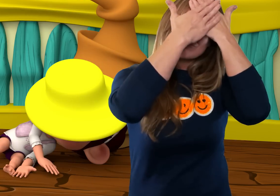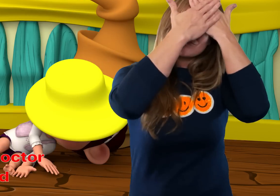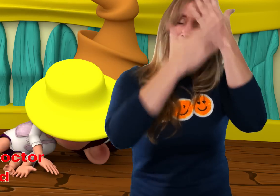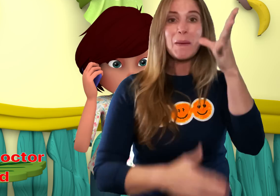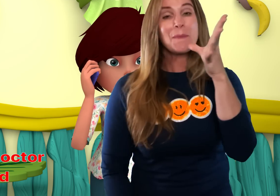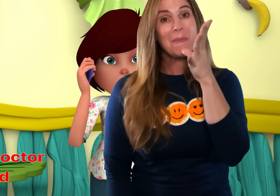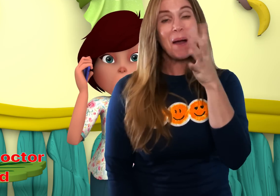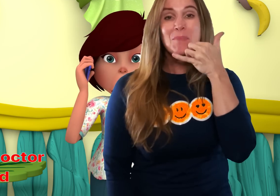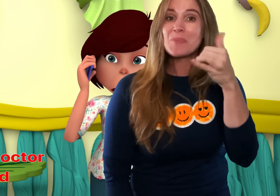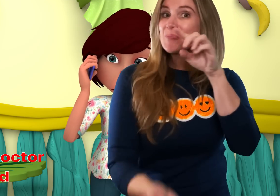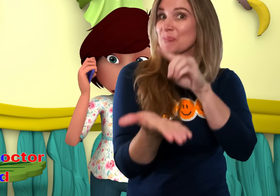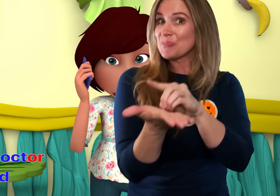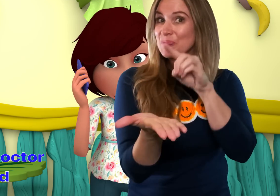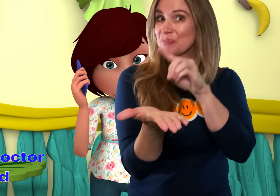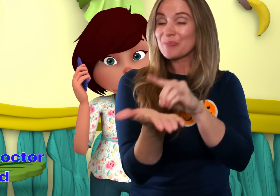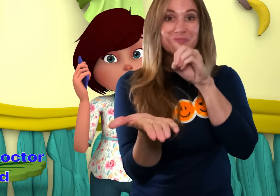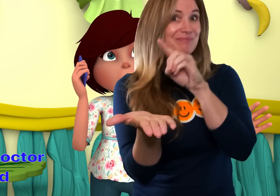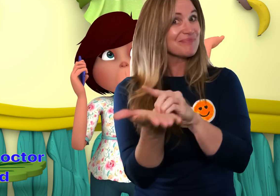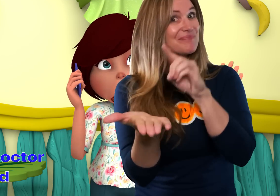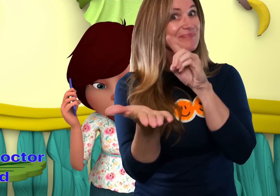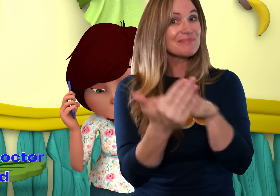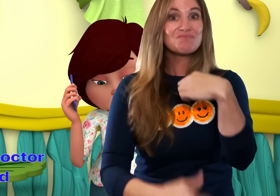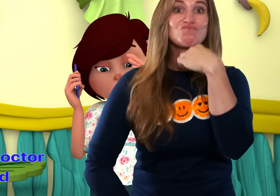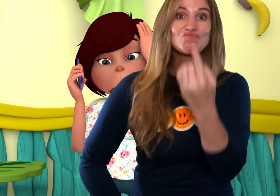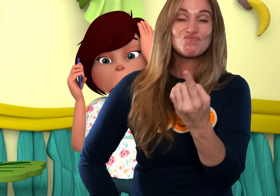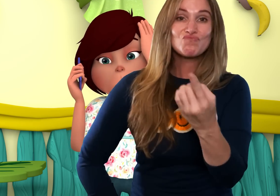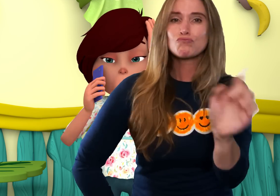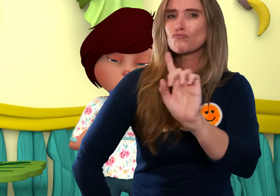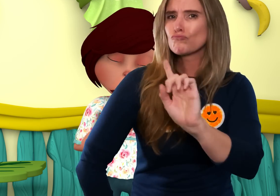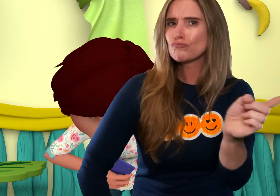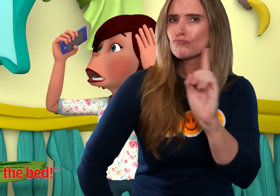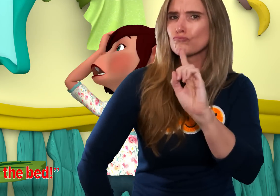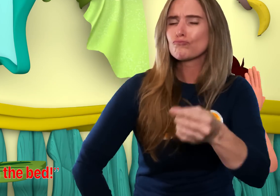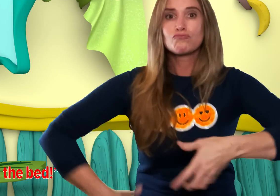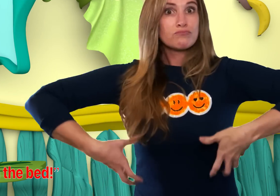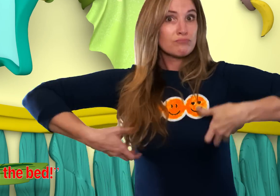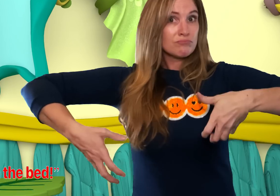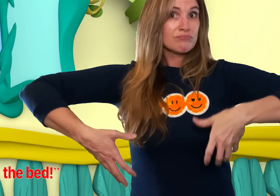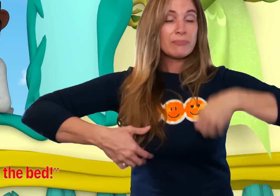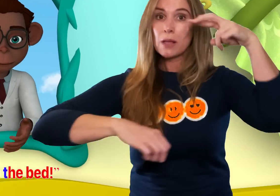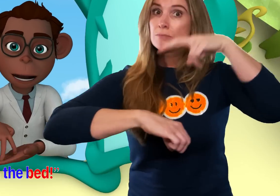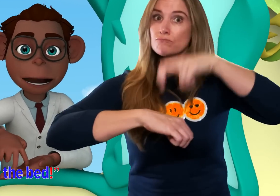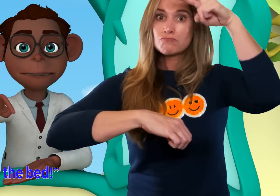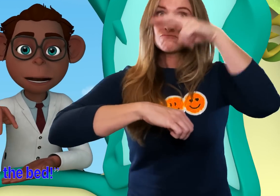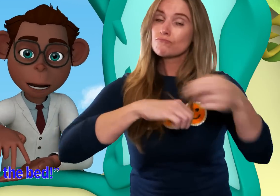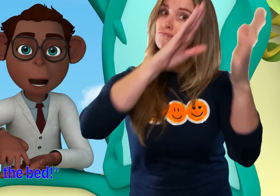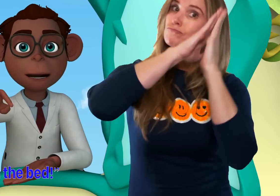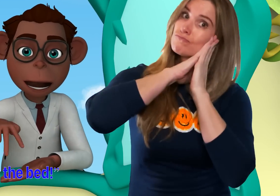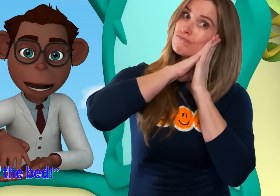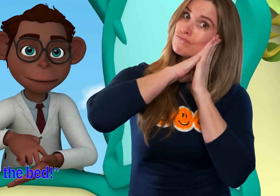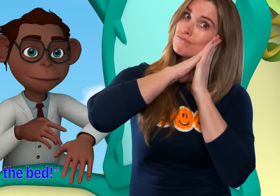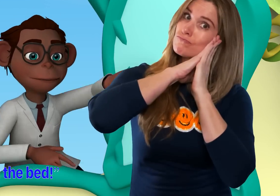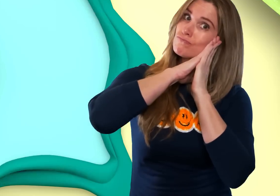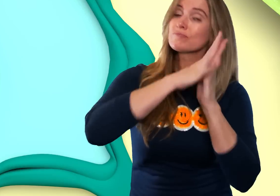his head so mama called the doctor and the doctor said no more monkeys jumping